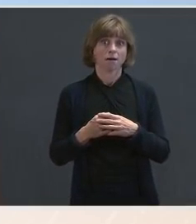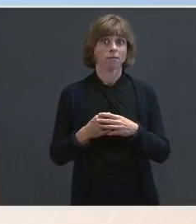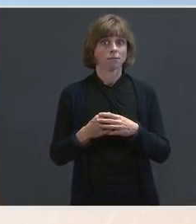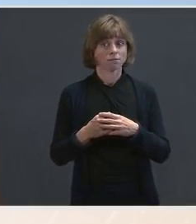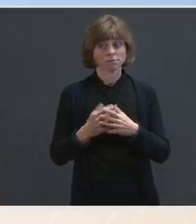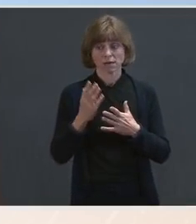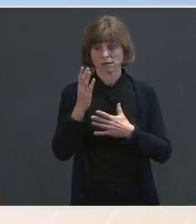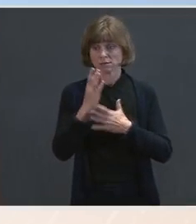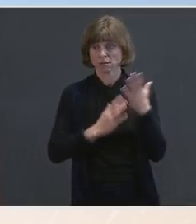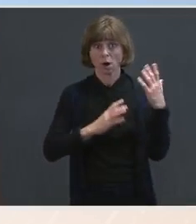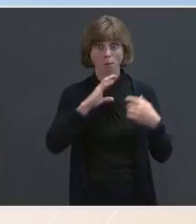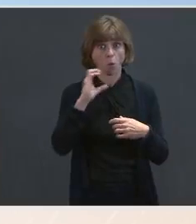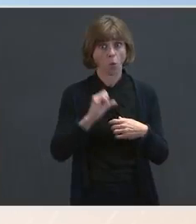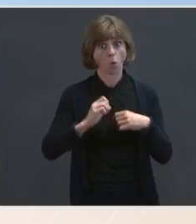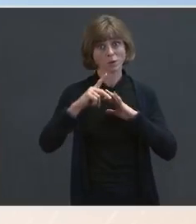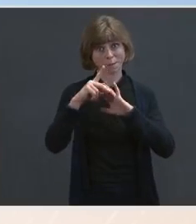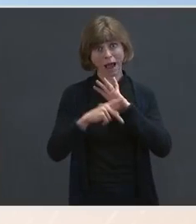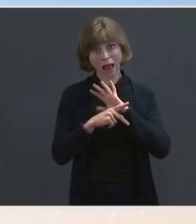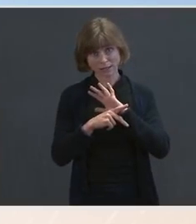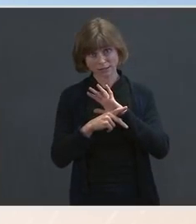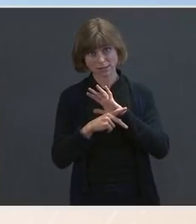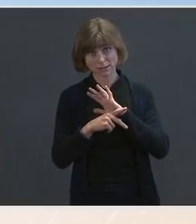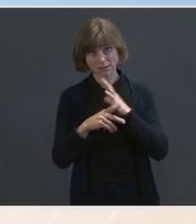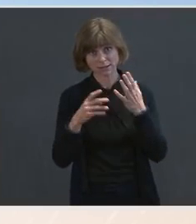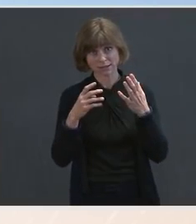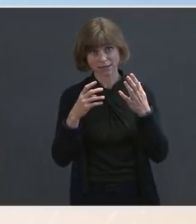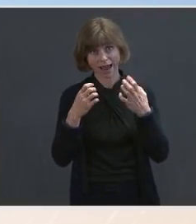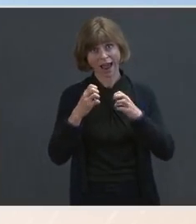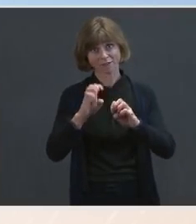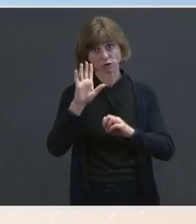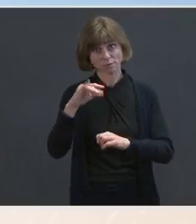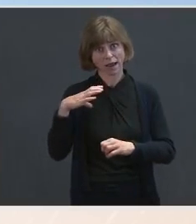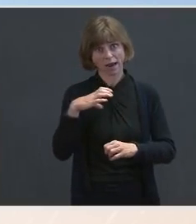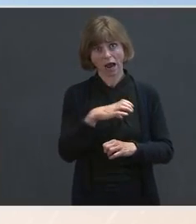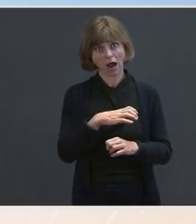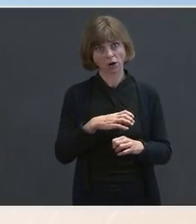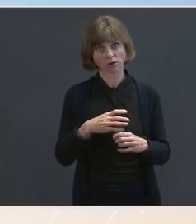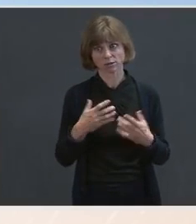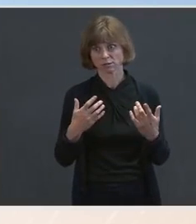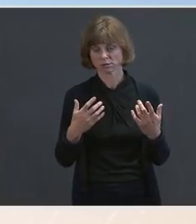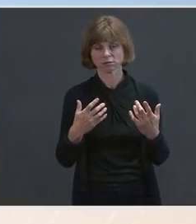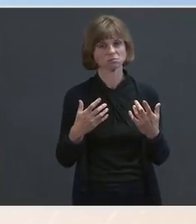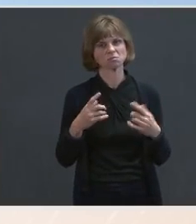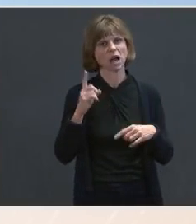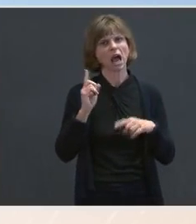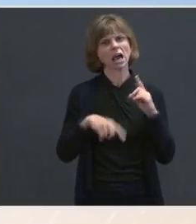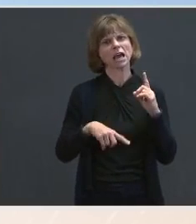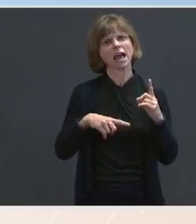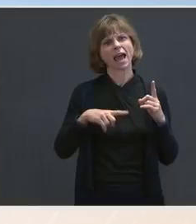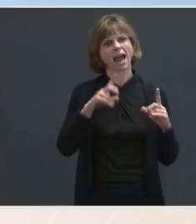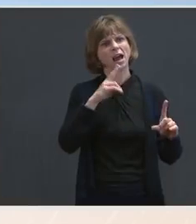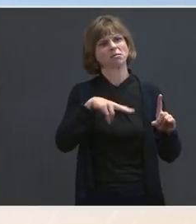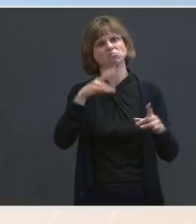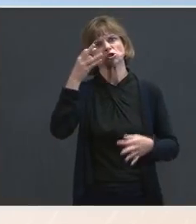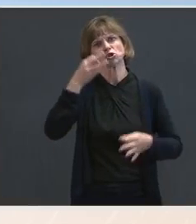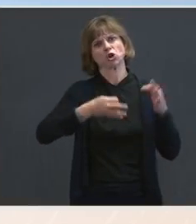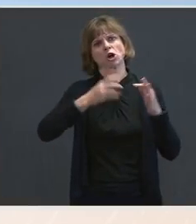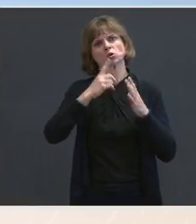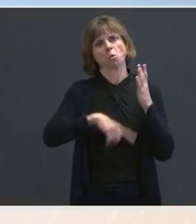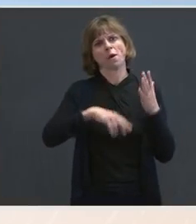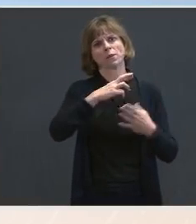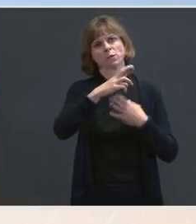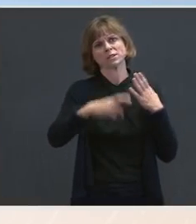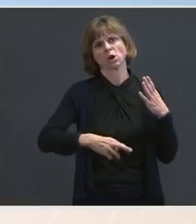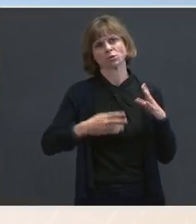overdue policy efforts by Congress is too important to prejudge what the outcome will be. And we've certainly seen the